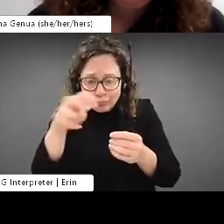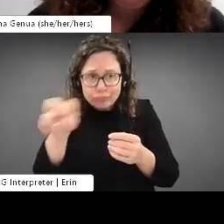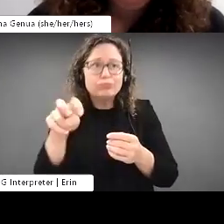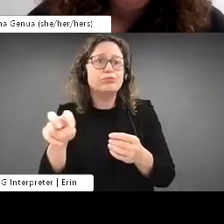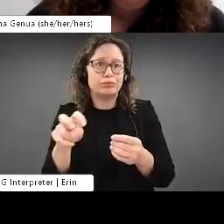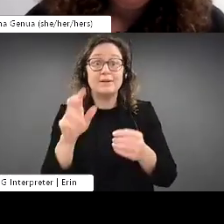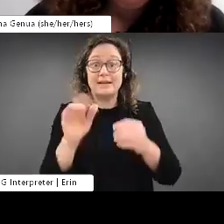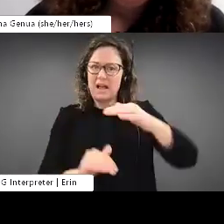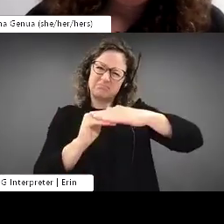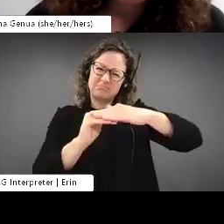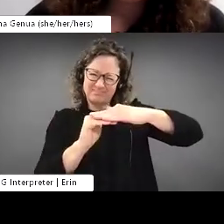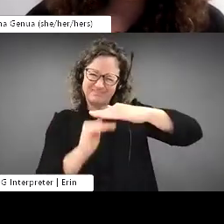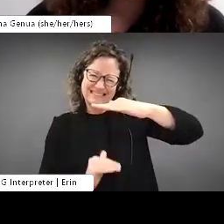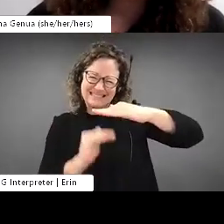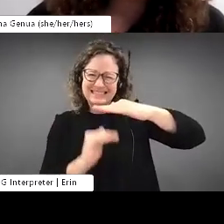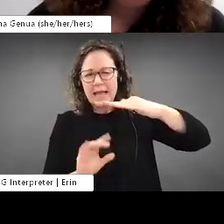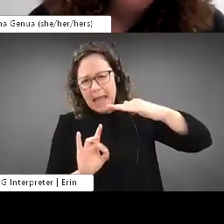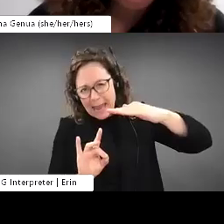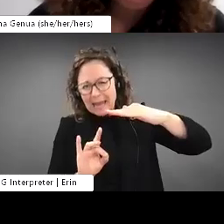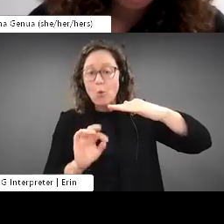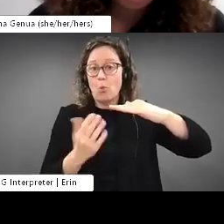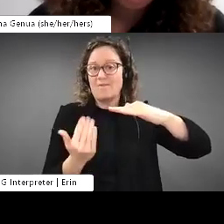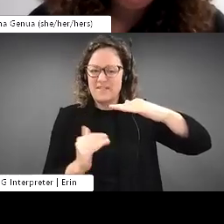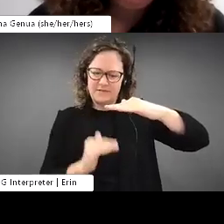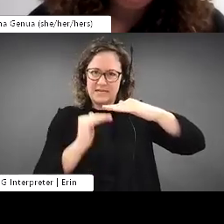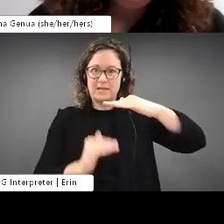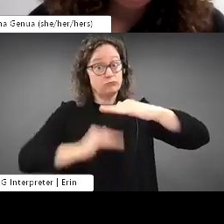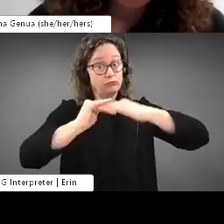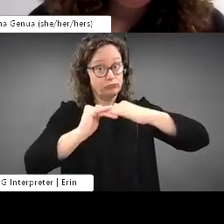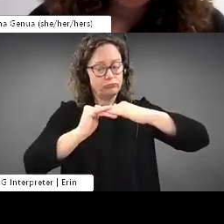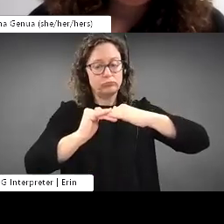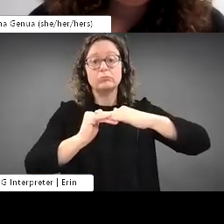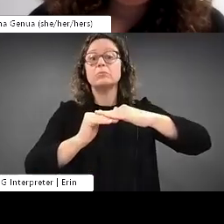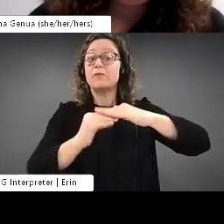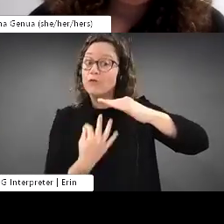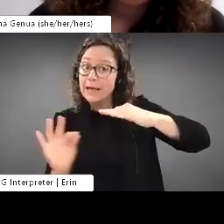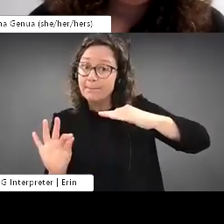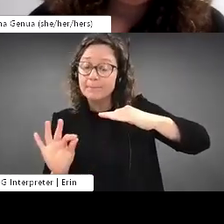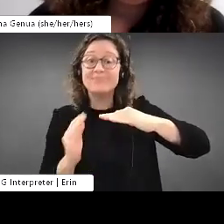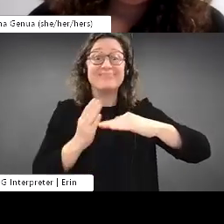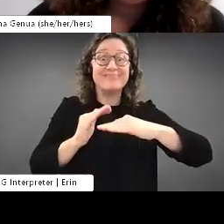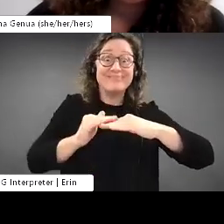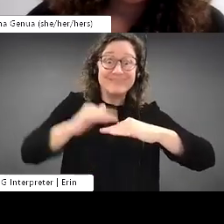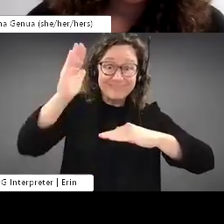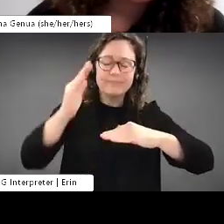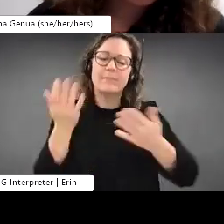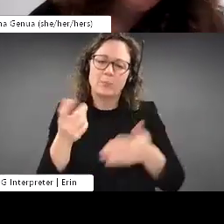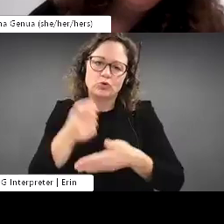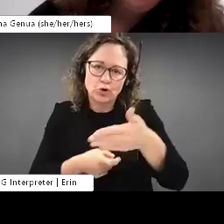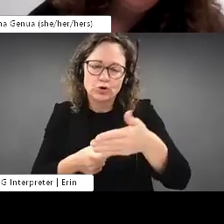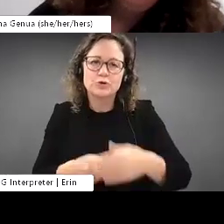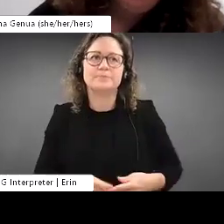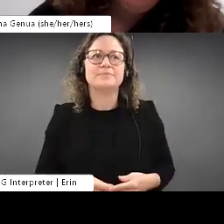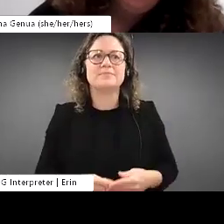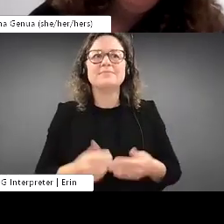representative. So this will depend, in all honesty, on the bank